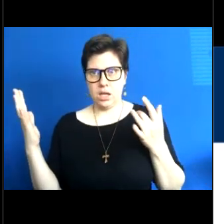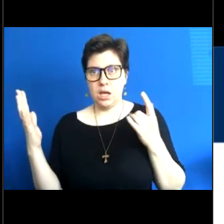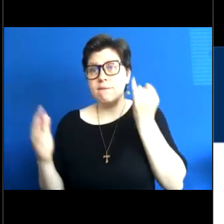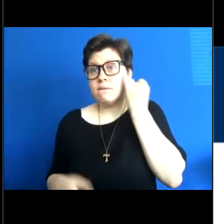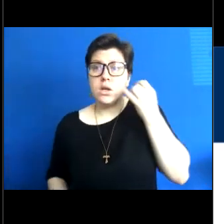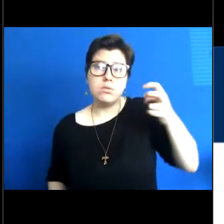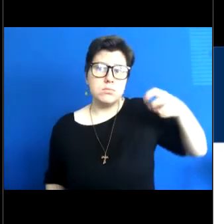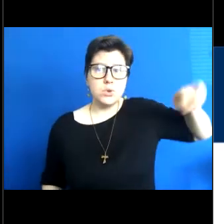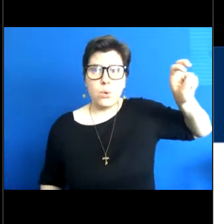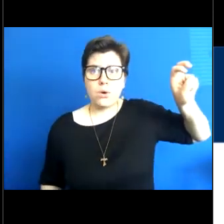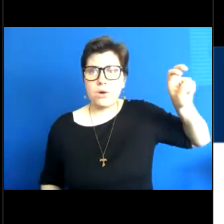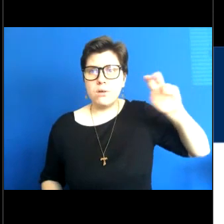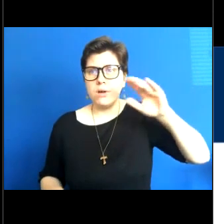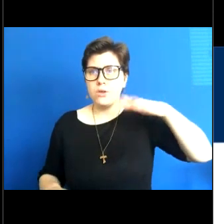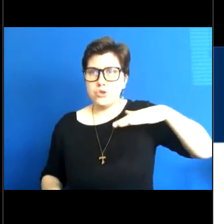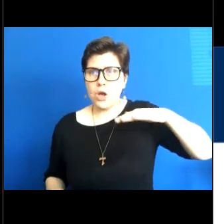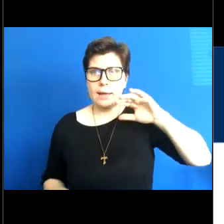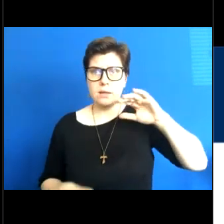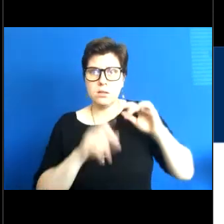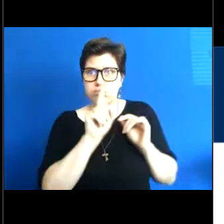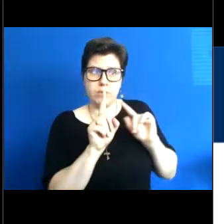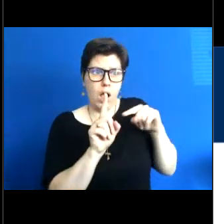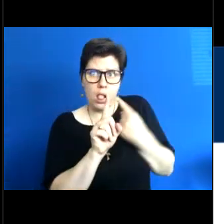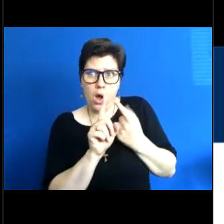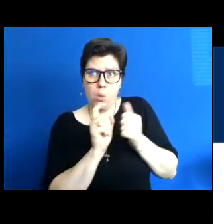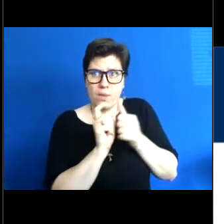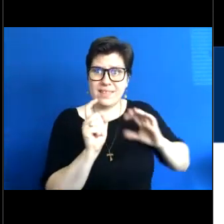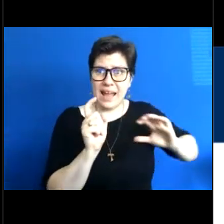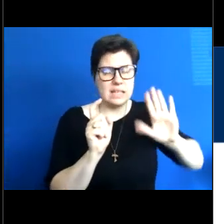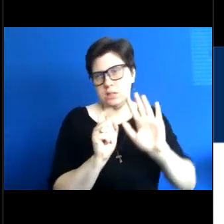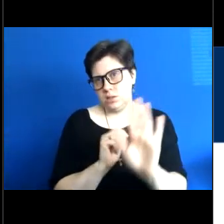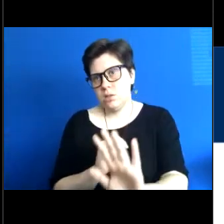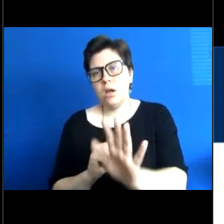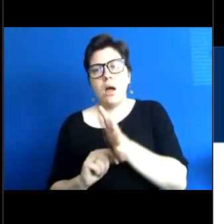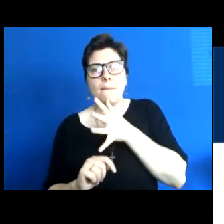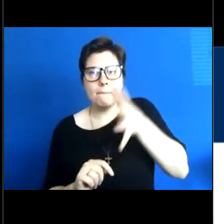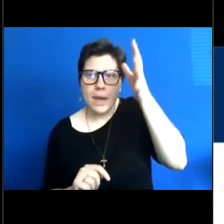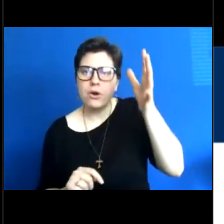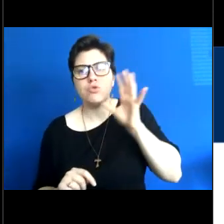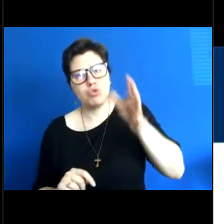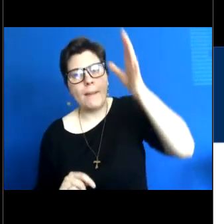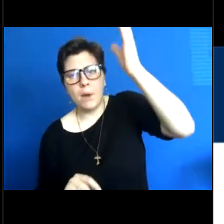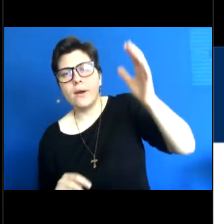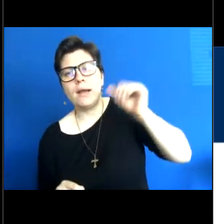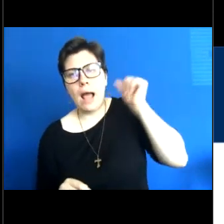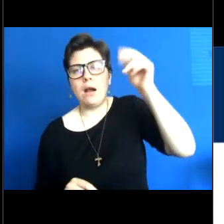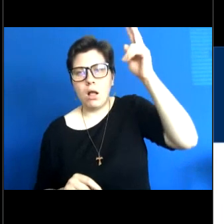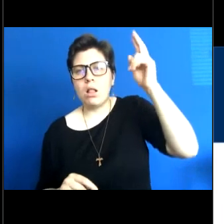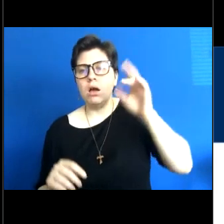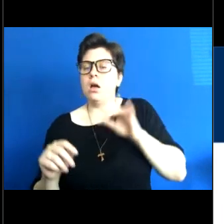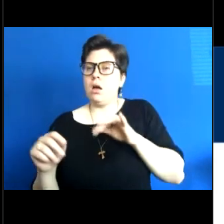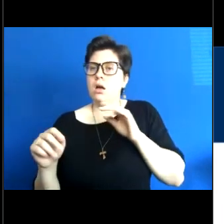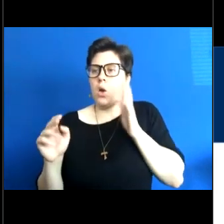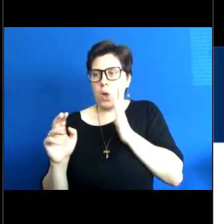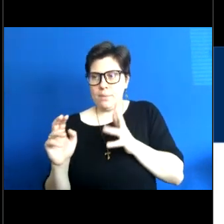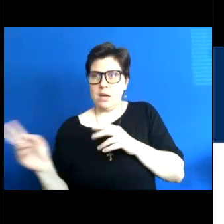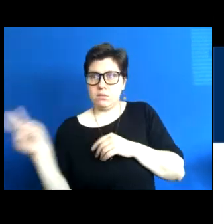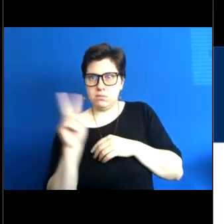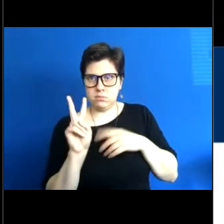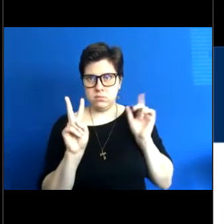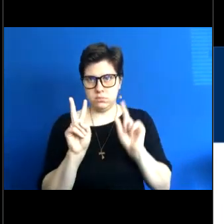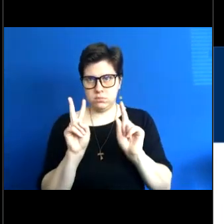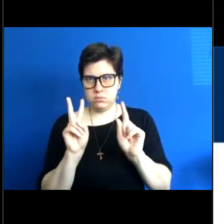the child will not be just with the catechist, because the parent will also be present, or the grandparent or the aunt, whoever is in charge of the faith